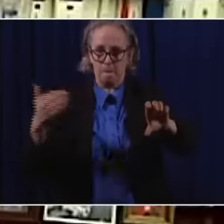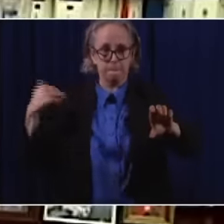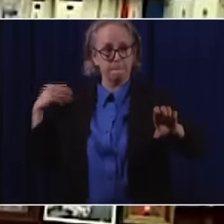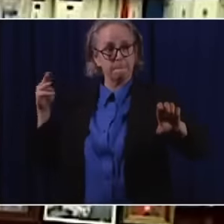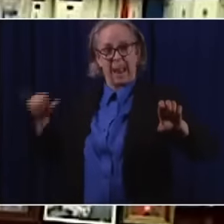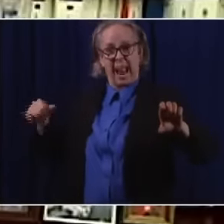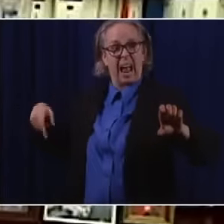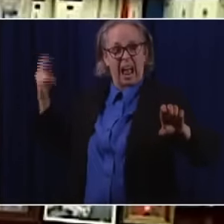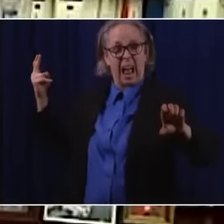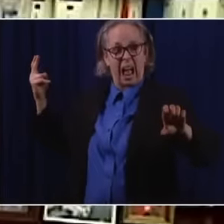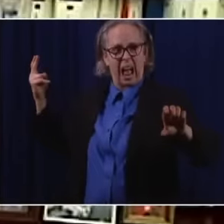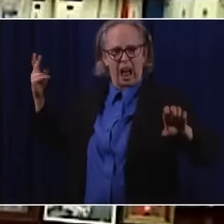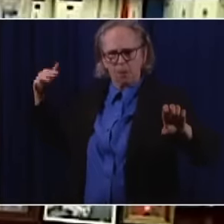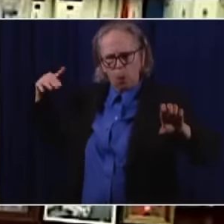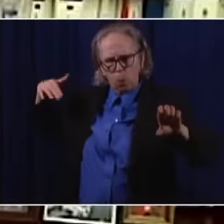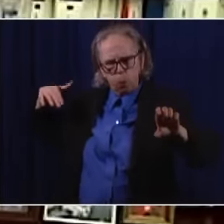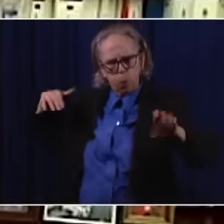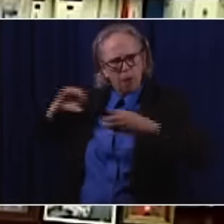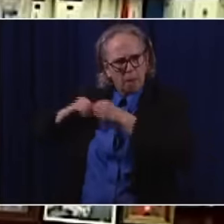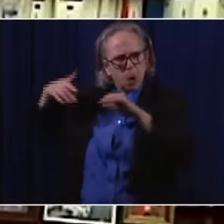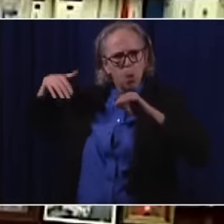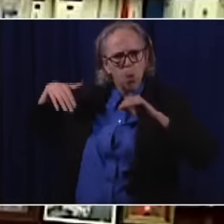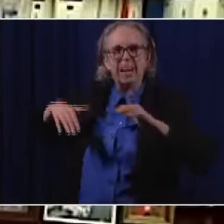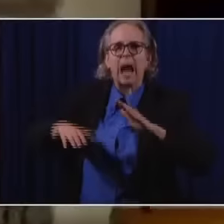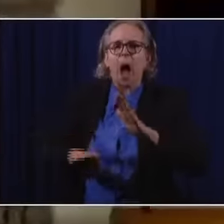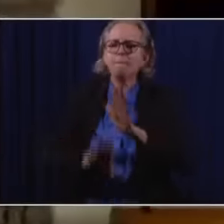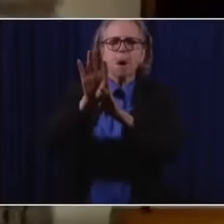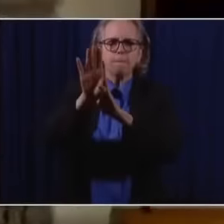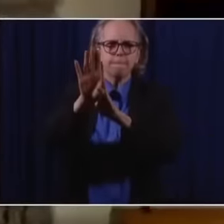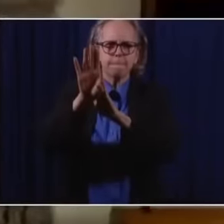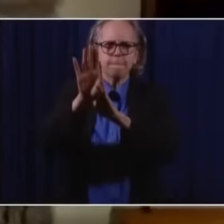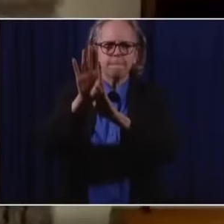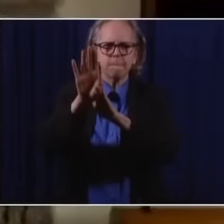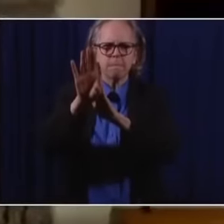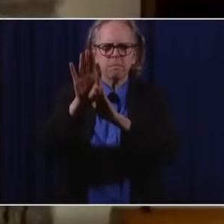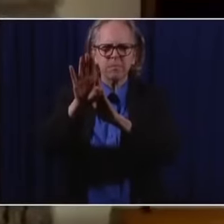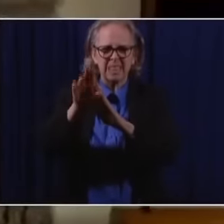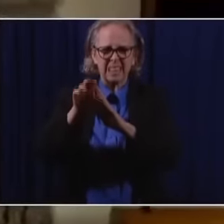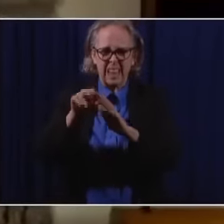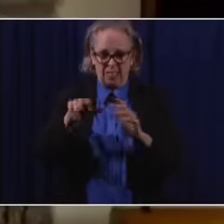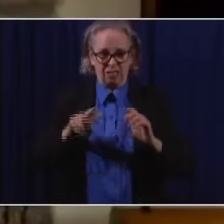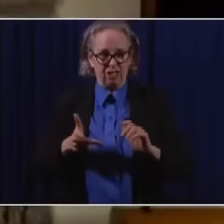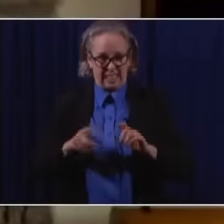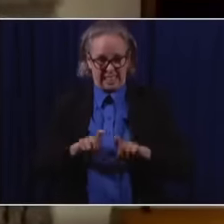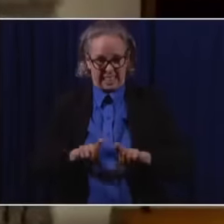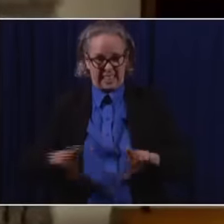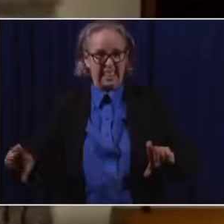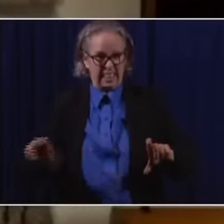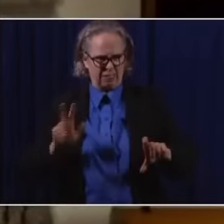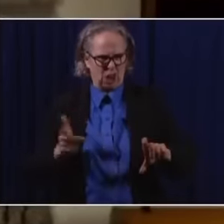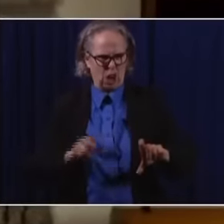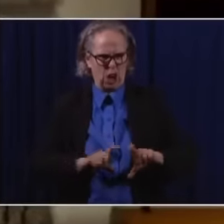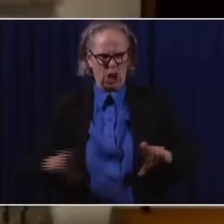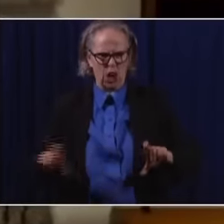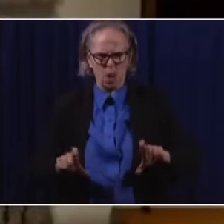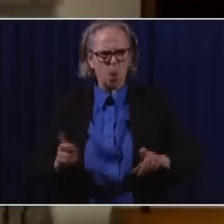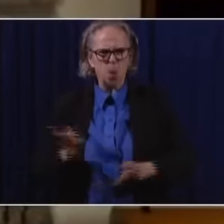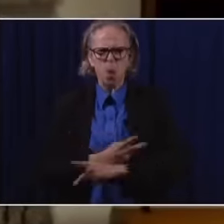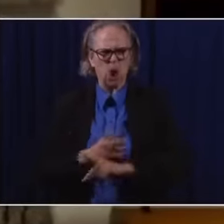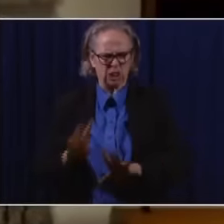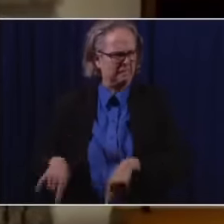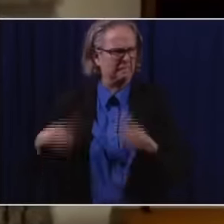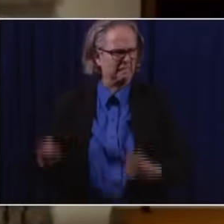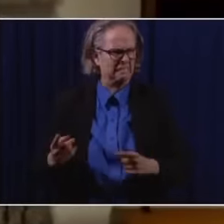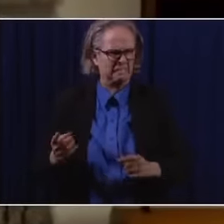at the highest rate that it's been at any time during the pandemic. Andy, remind everybody where Zone 2 is, where the